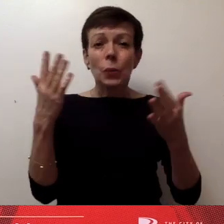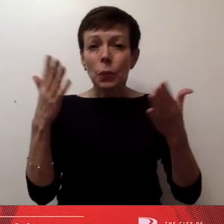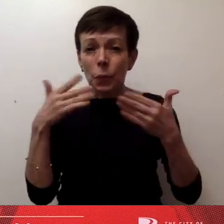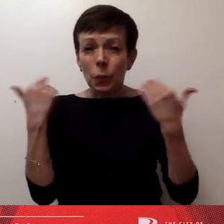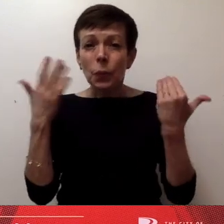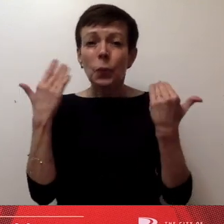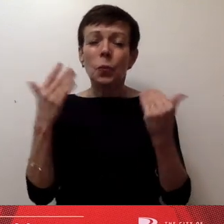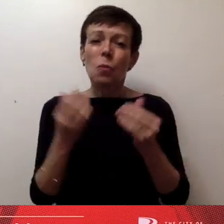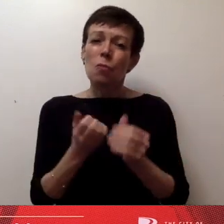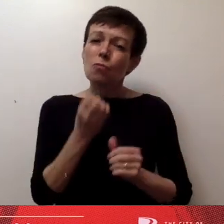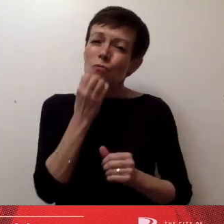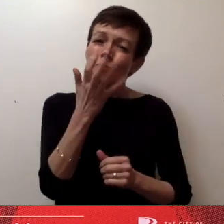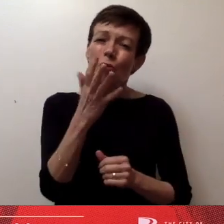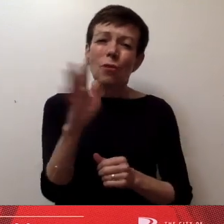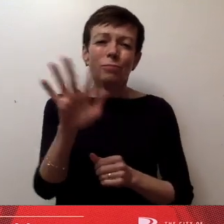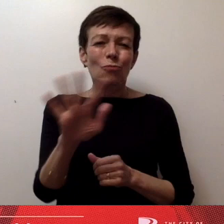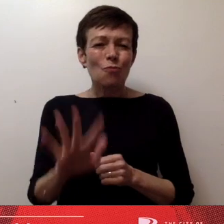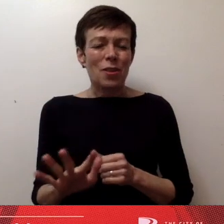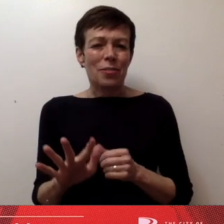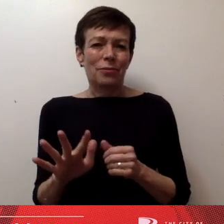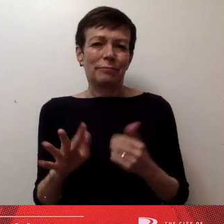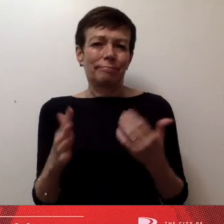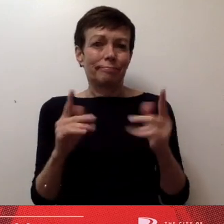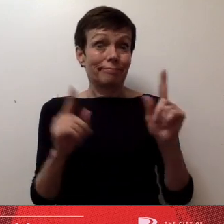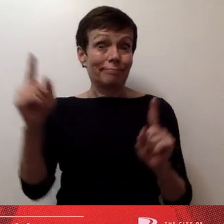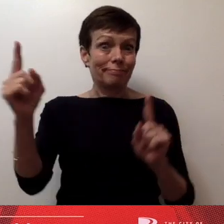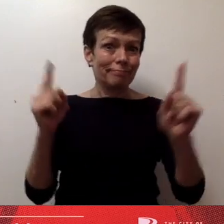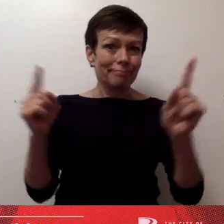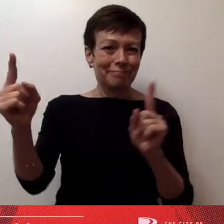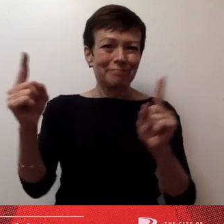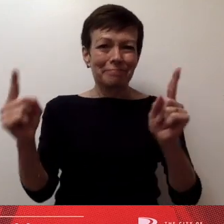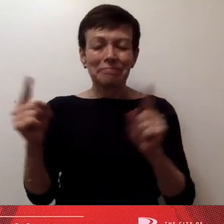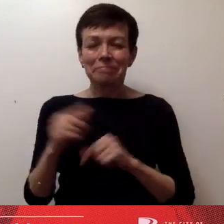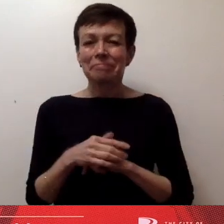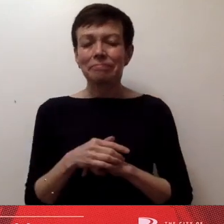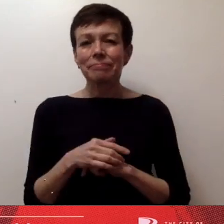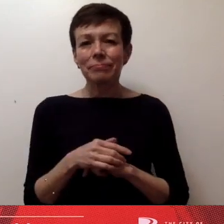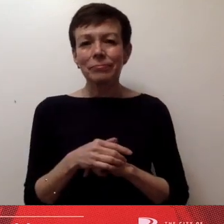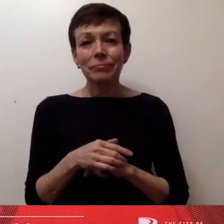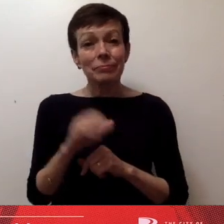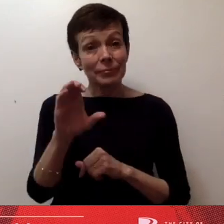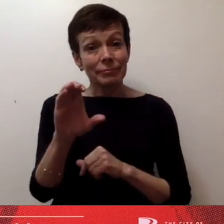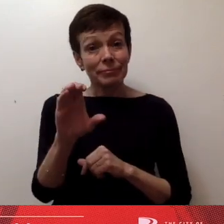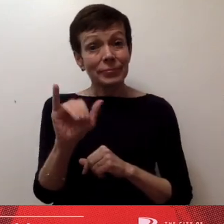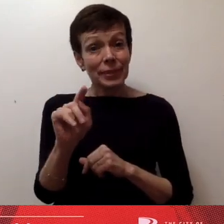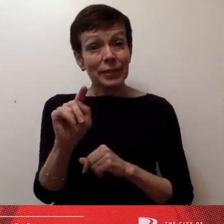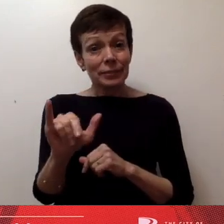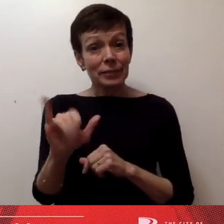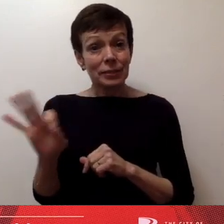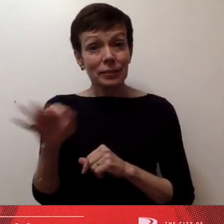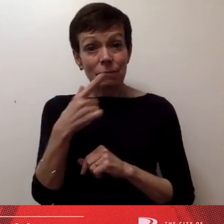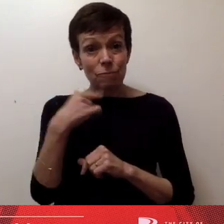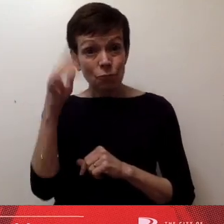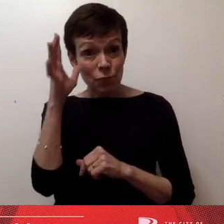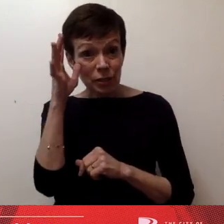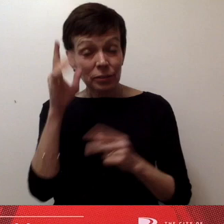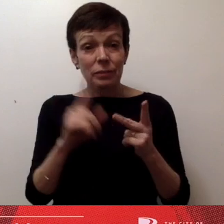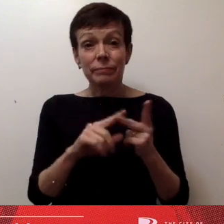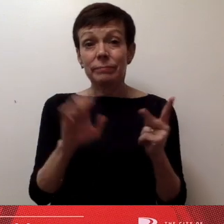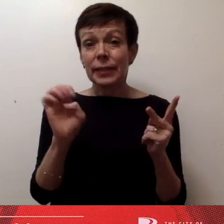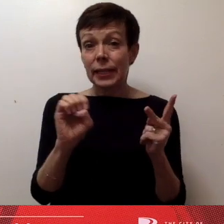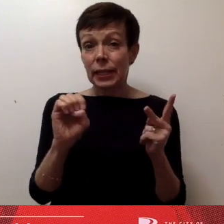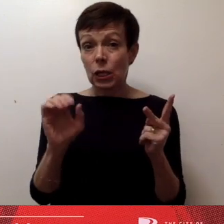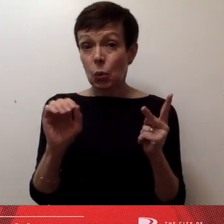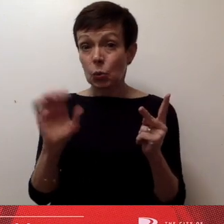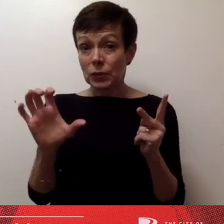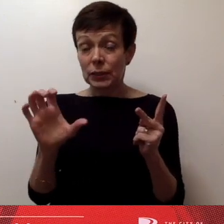the spring weather in the way that we're all able to these days. The City of Red Deer and our Emergency Operations Center